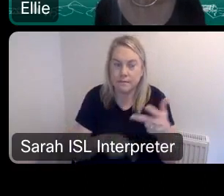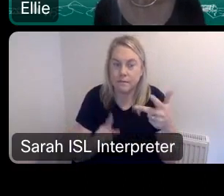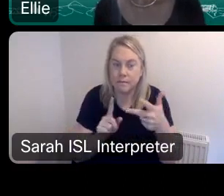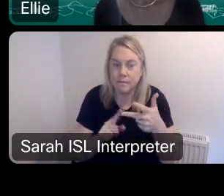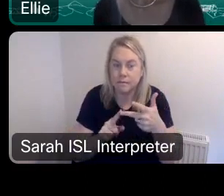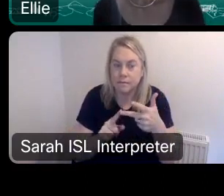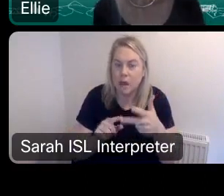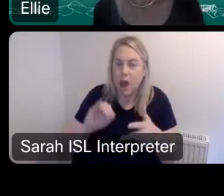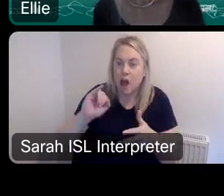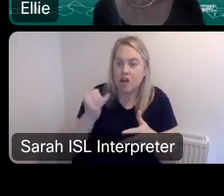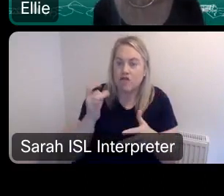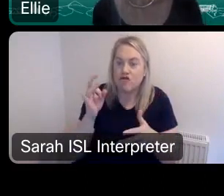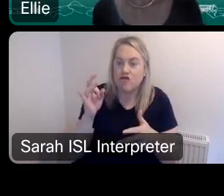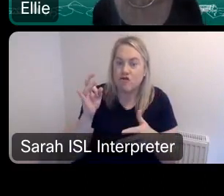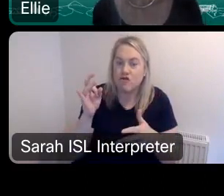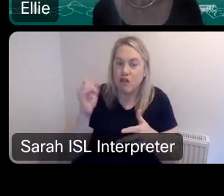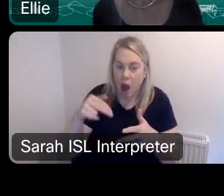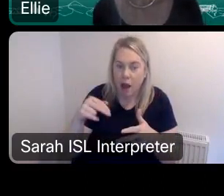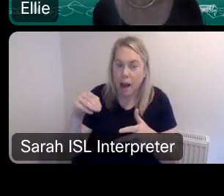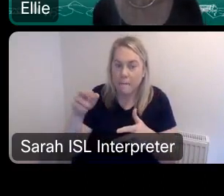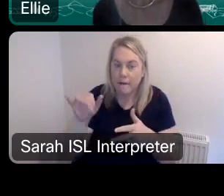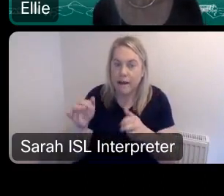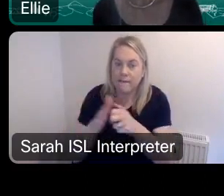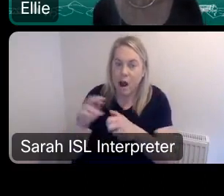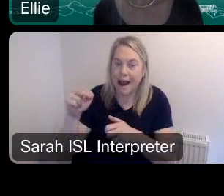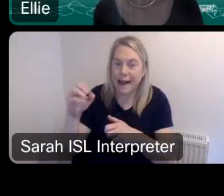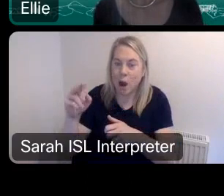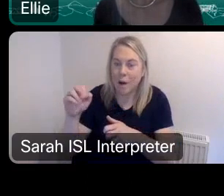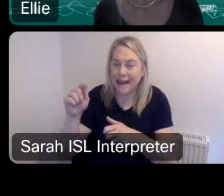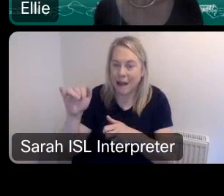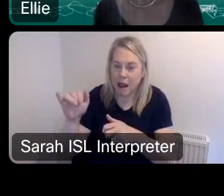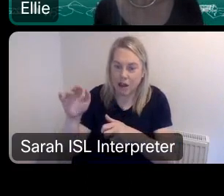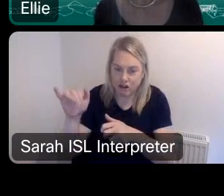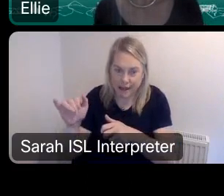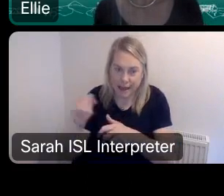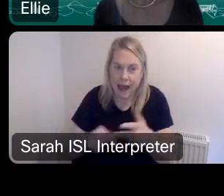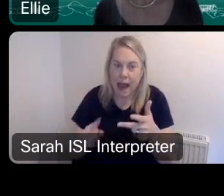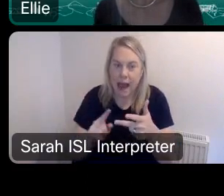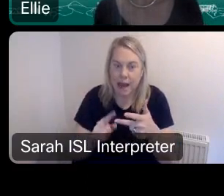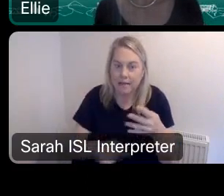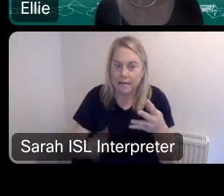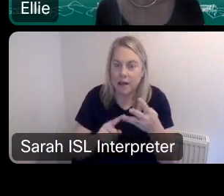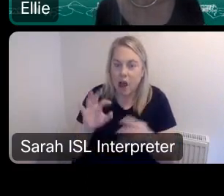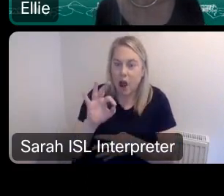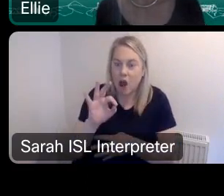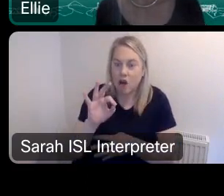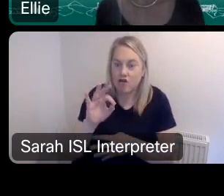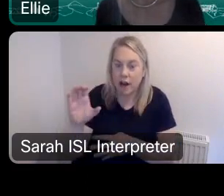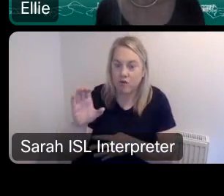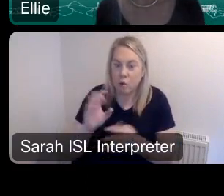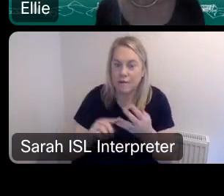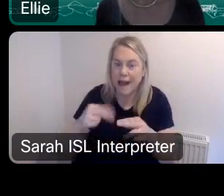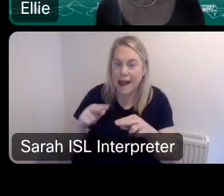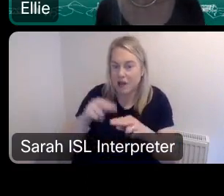Professor John Murphy, National Clinical Lead for Neonatology, and Georgina Cruz, National Manager of the Patient Advocacy